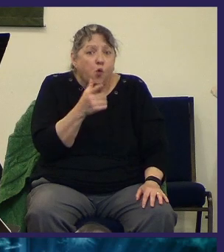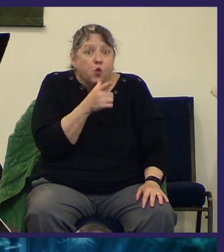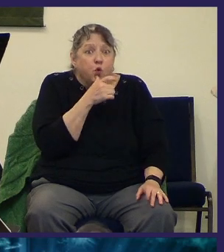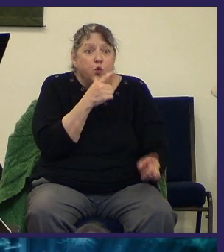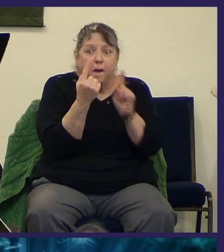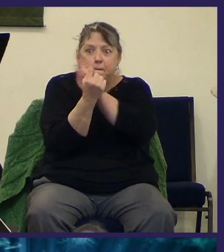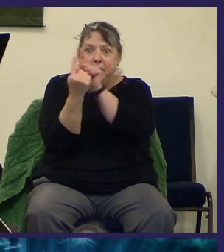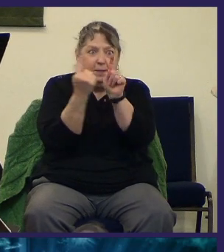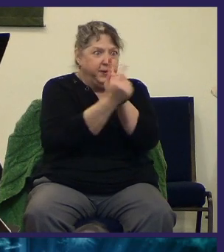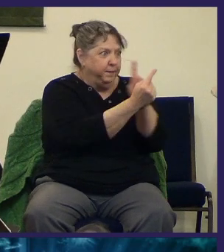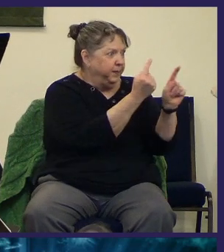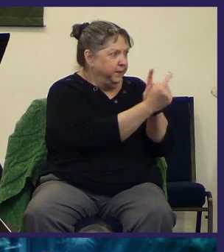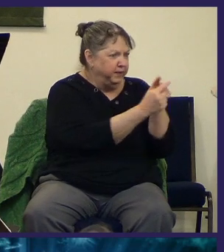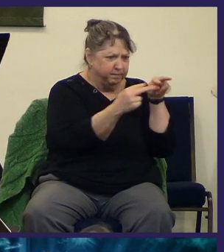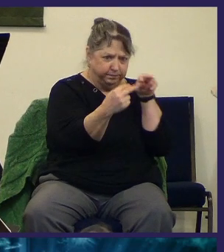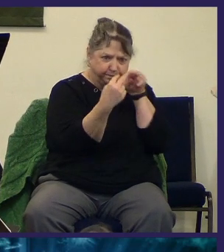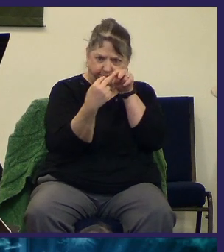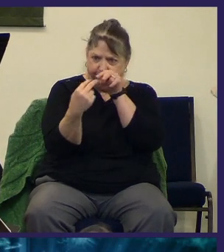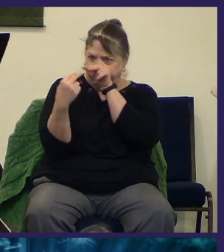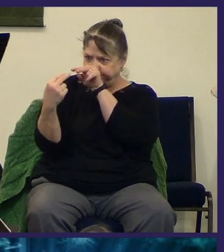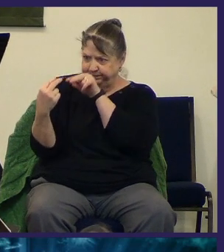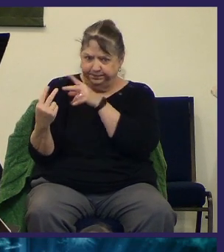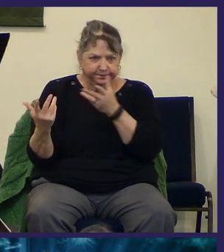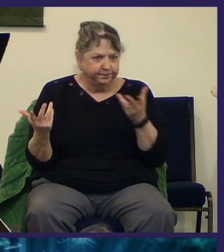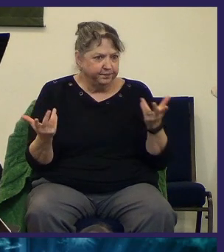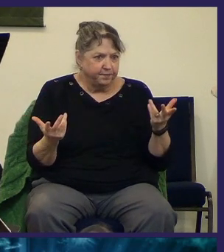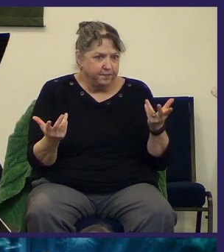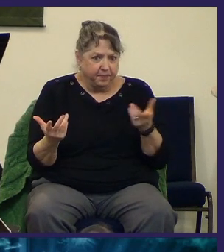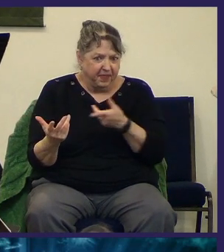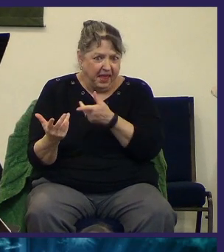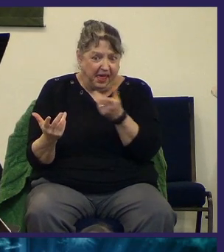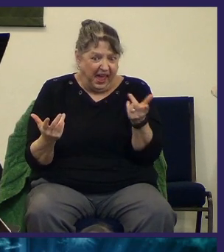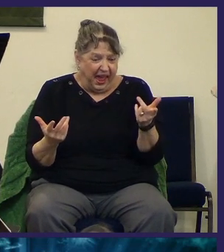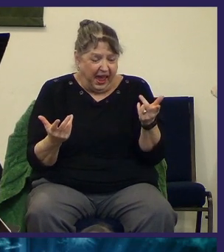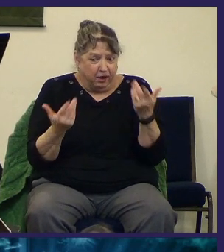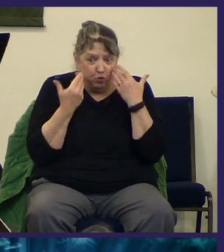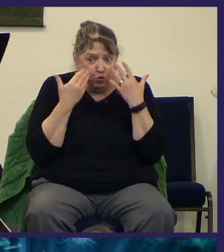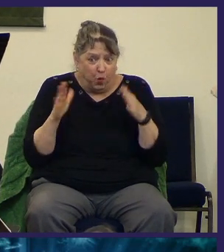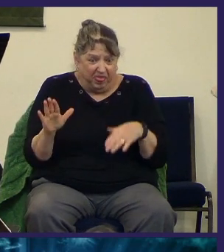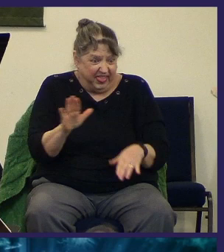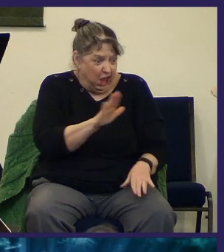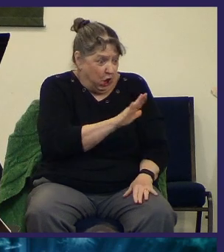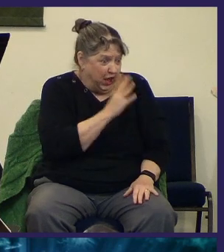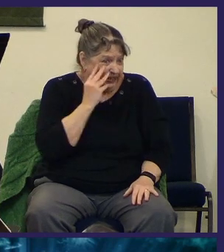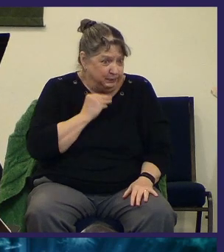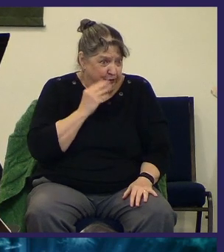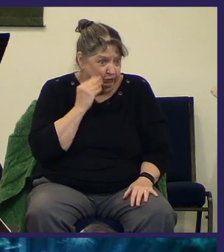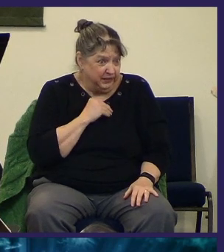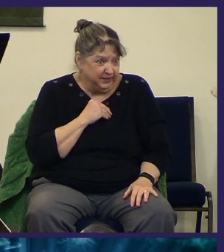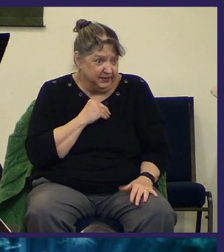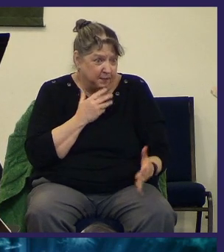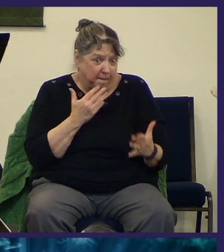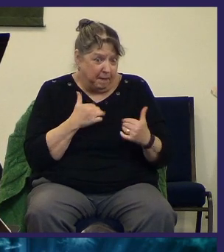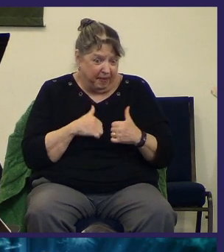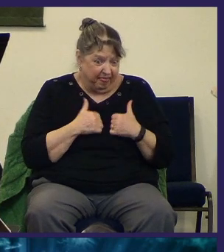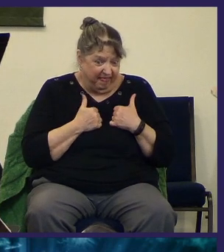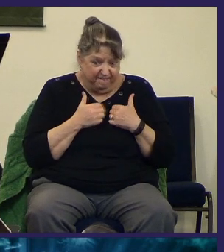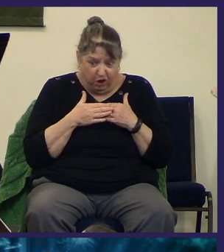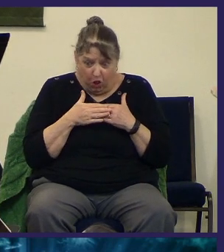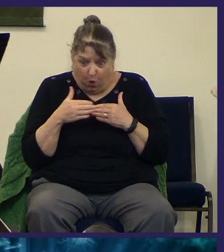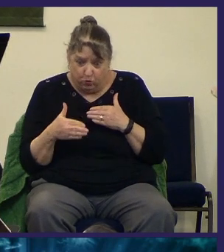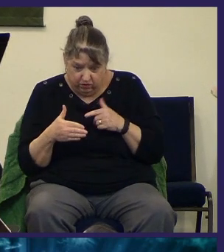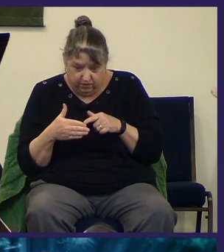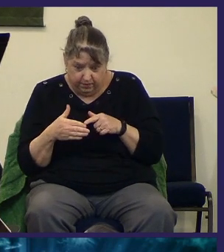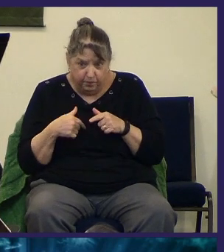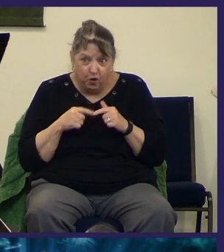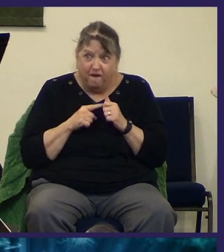are going to be and you don't know where they're coming from they could be from across the street across the